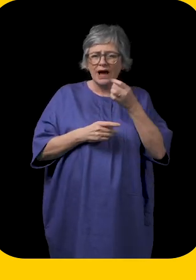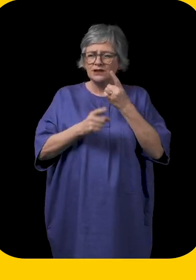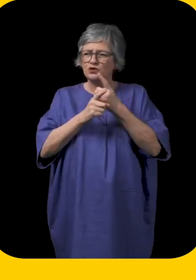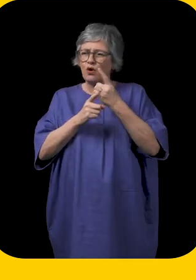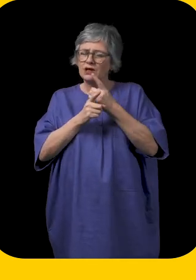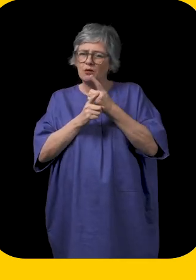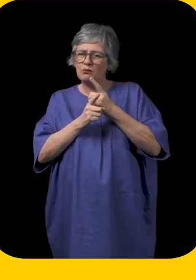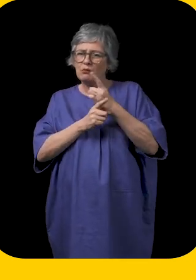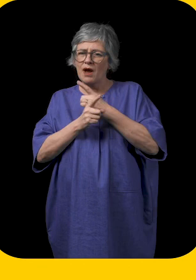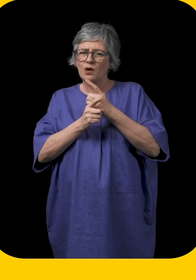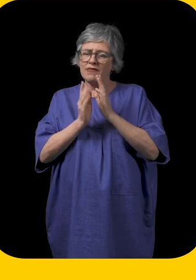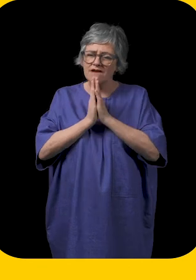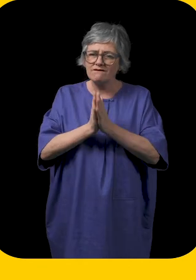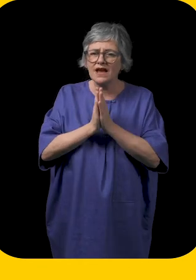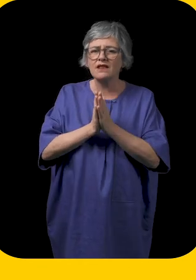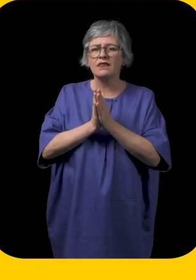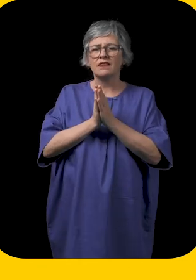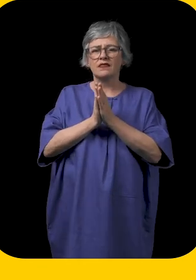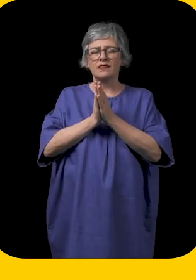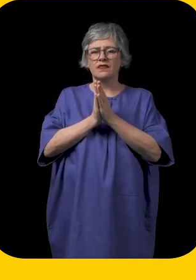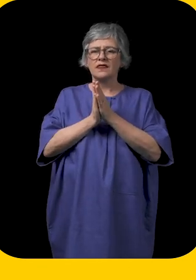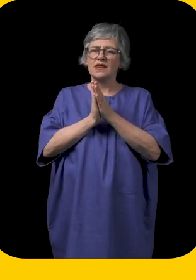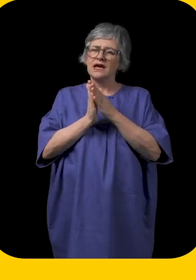shy of speaking about their faith,